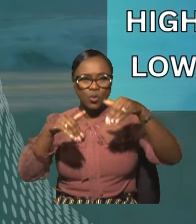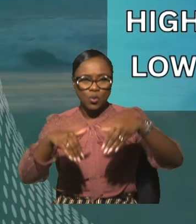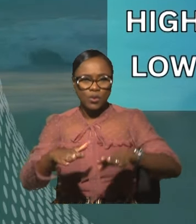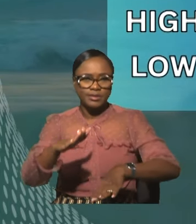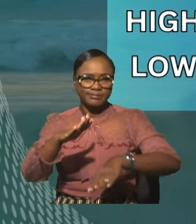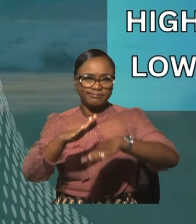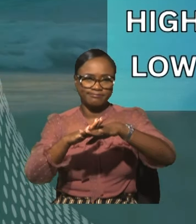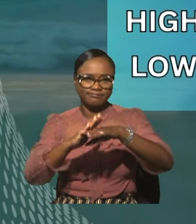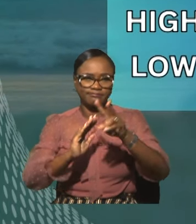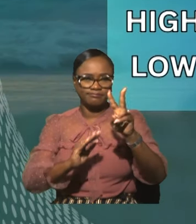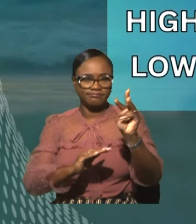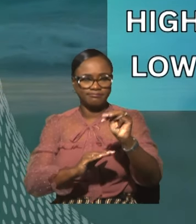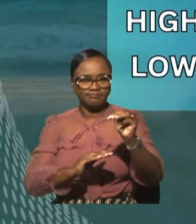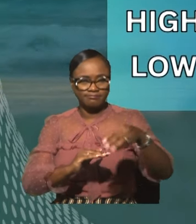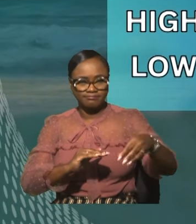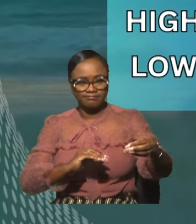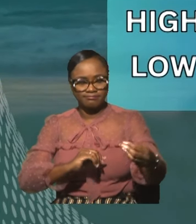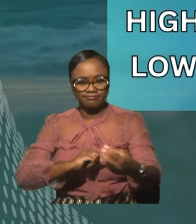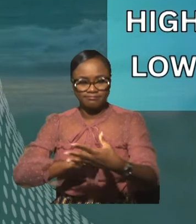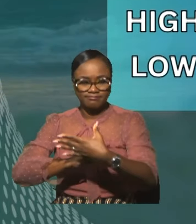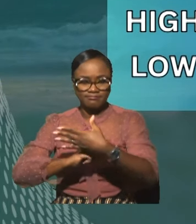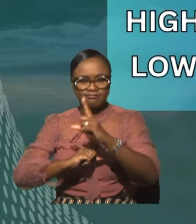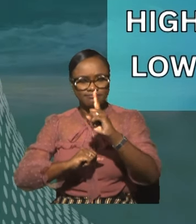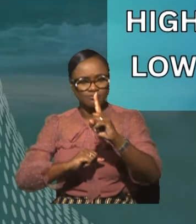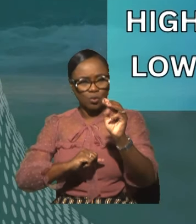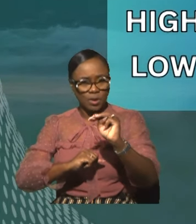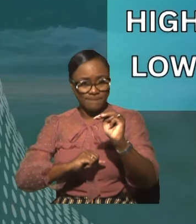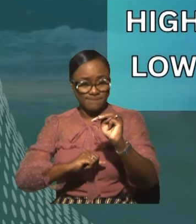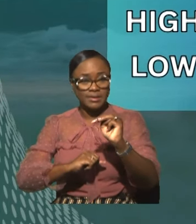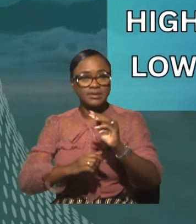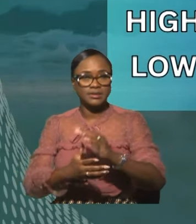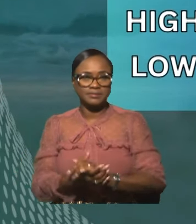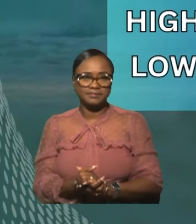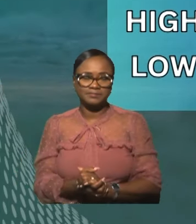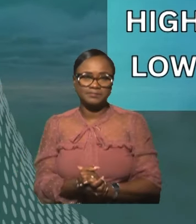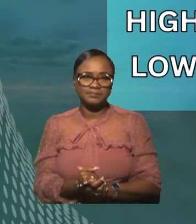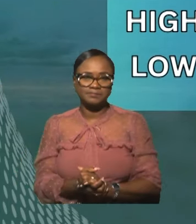up to 2 meters in open waters and near 1 meter in sheltered areas.